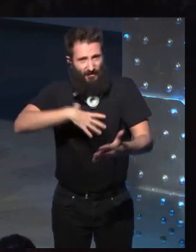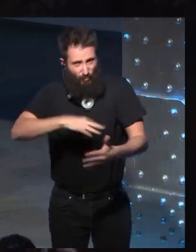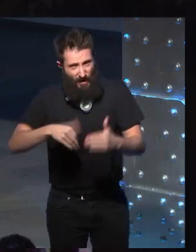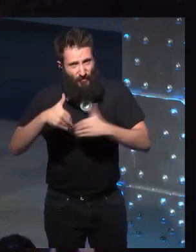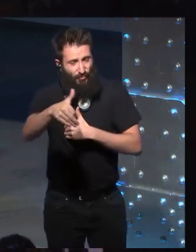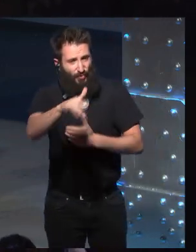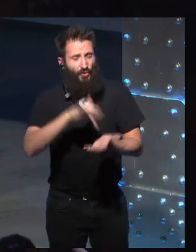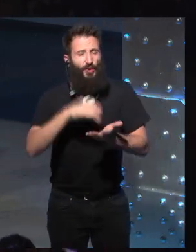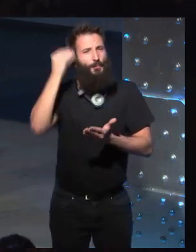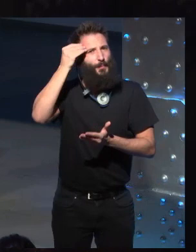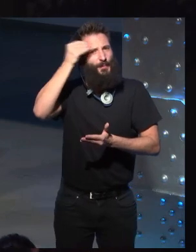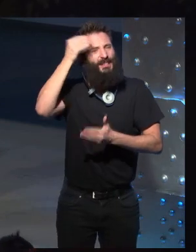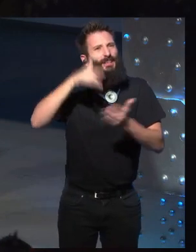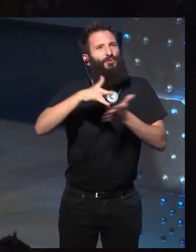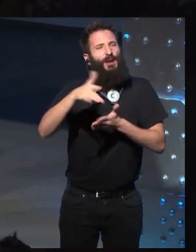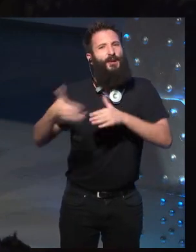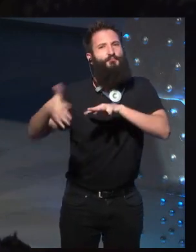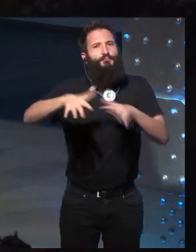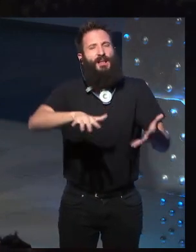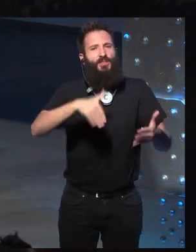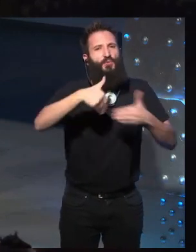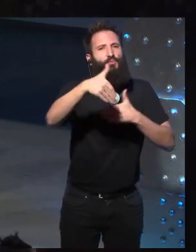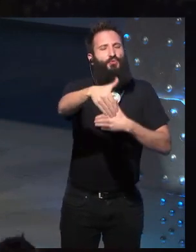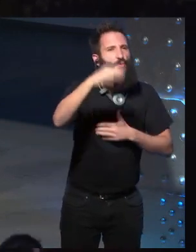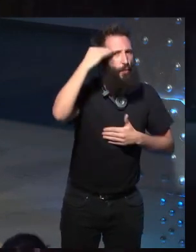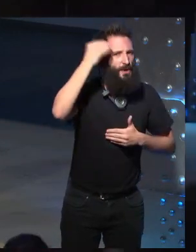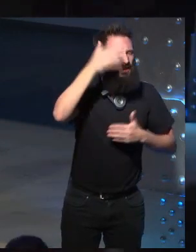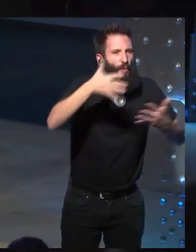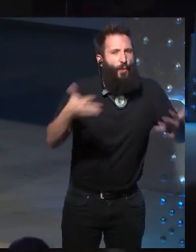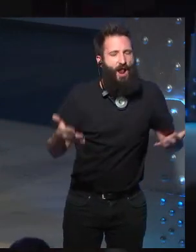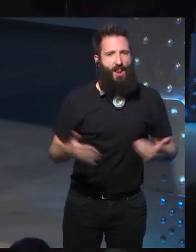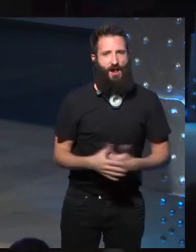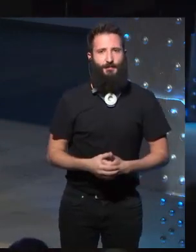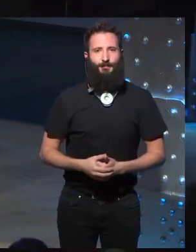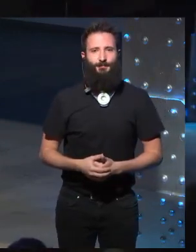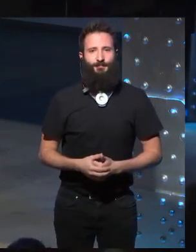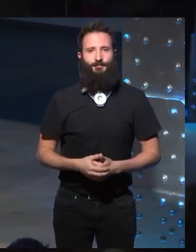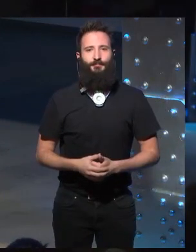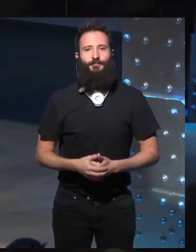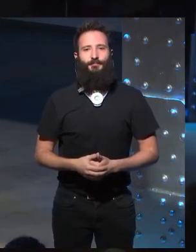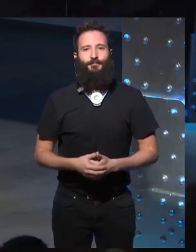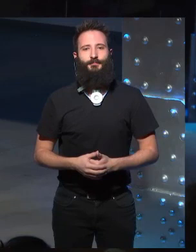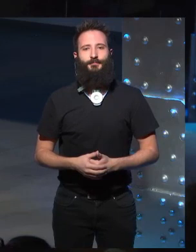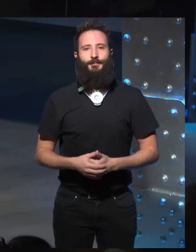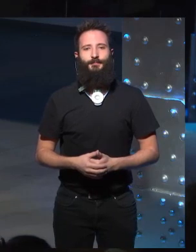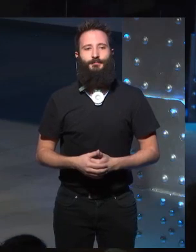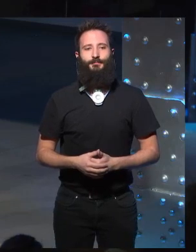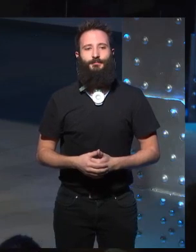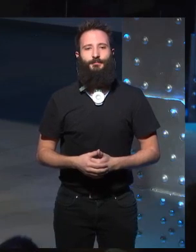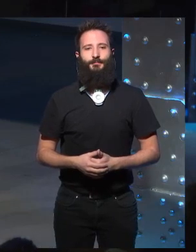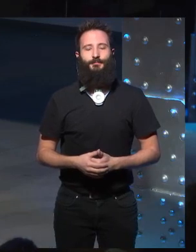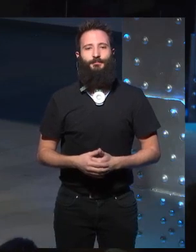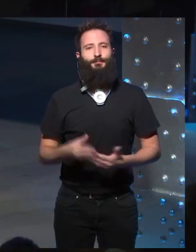application in the future? What do you think these applications in the future will be? Do you mean that with the